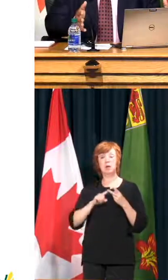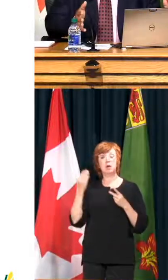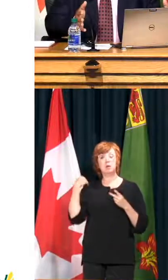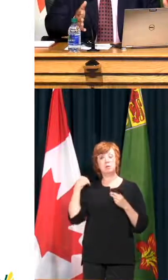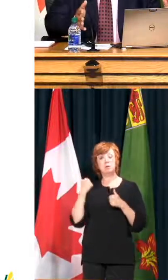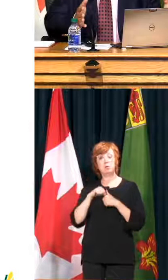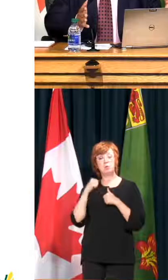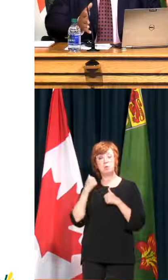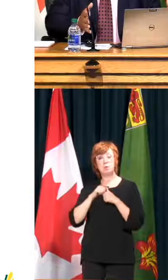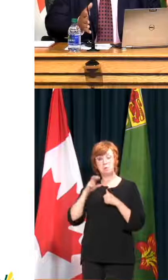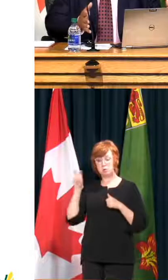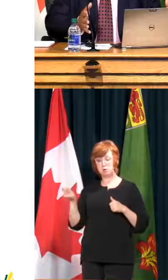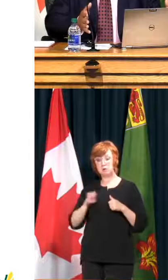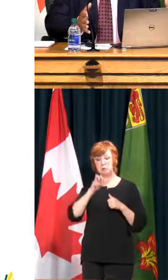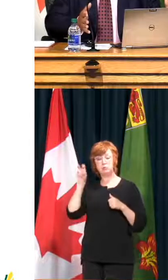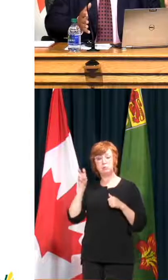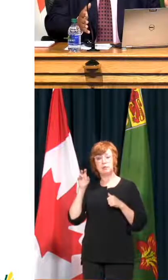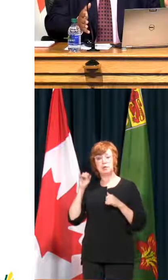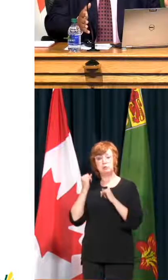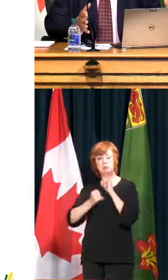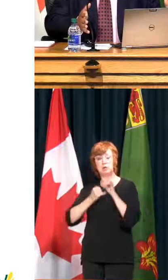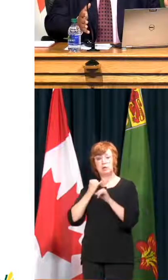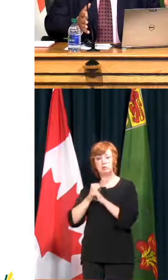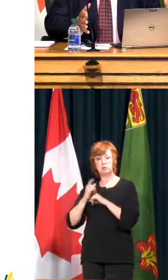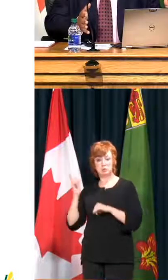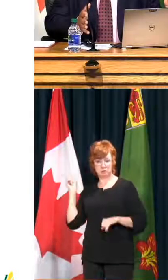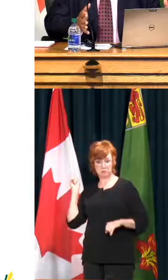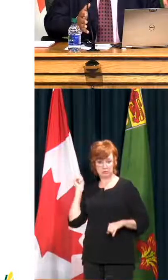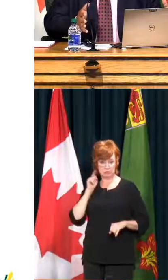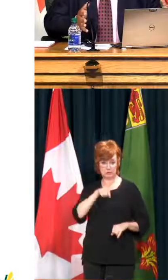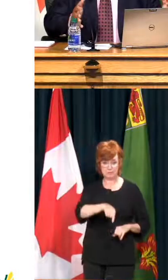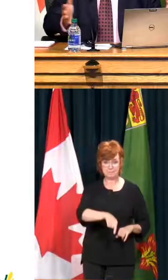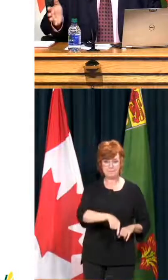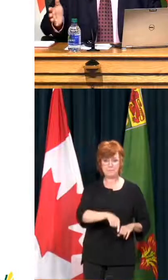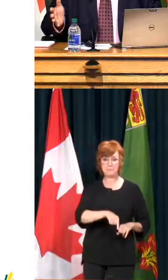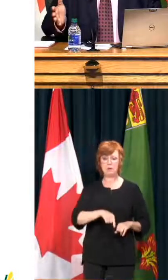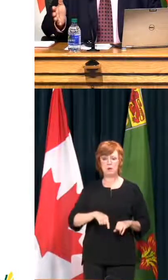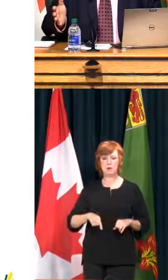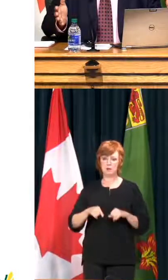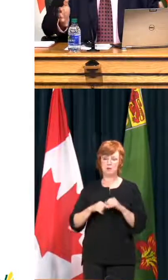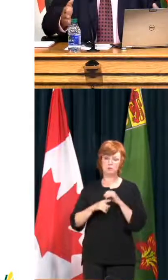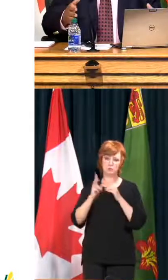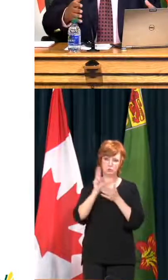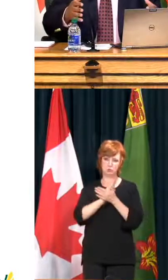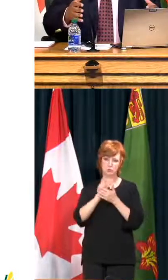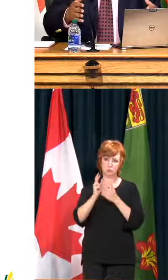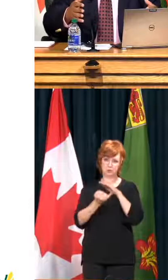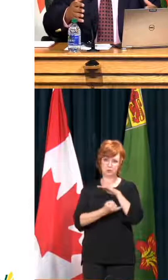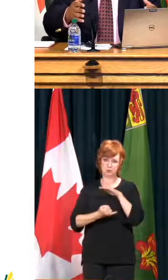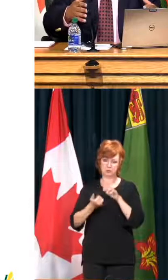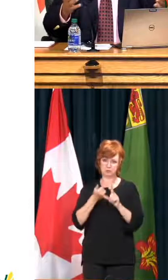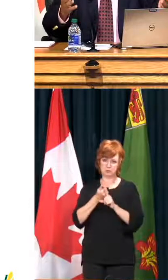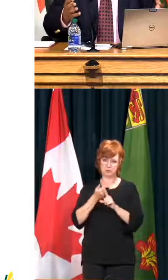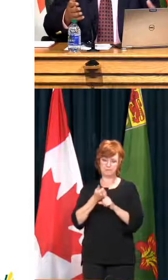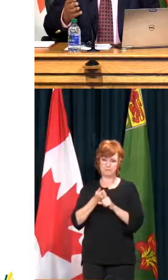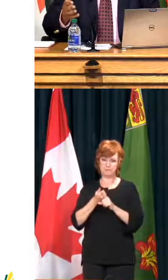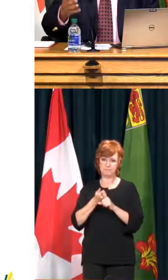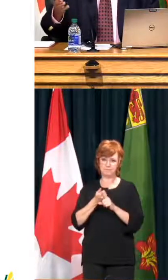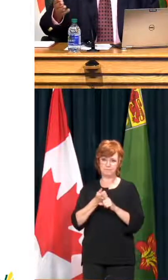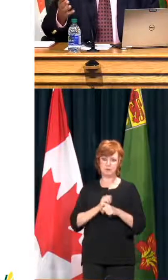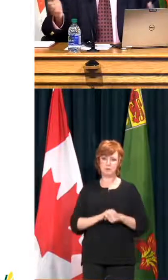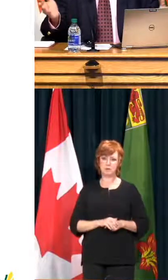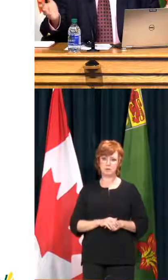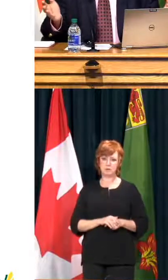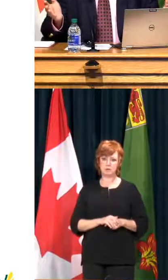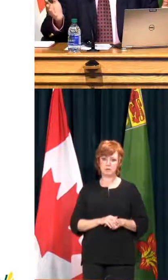in quarantine, and they still are as per the federal quarantine guidelines. So they are in isolation. So if they are symptomatic, there may be